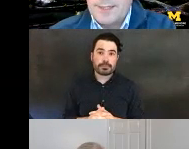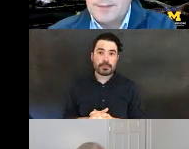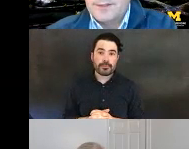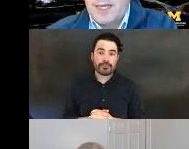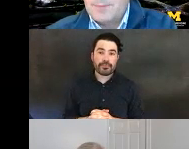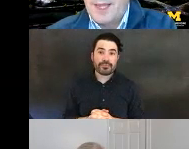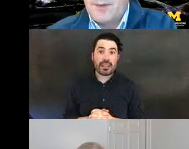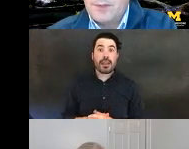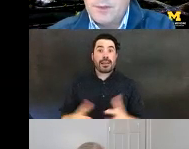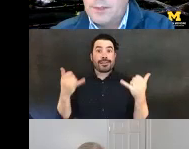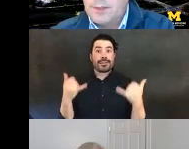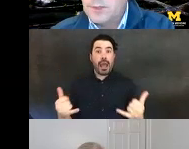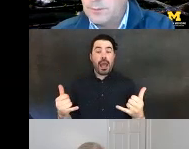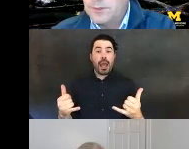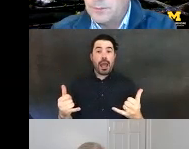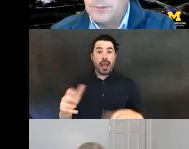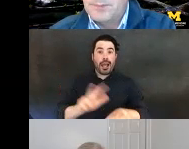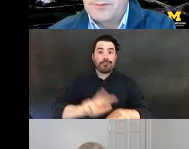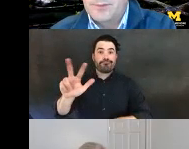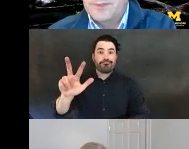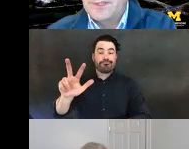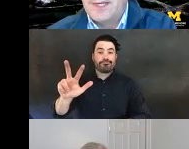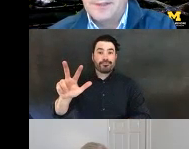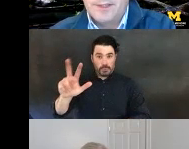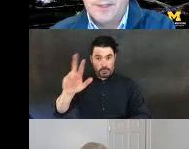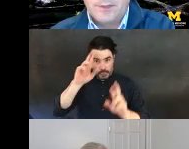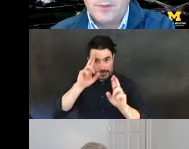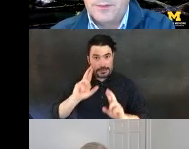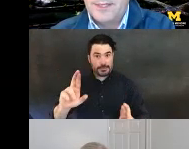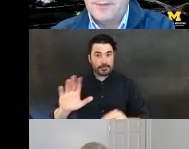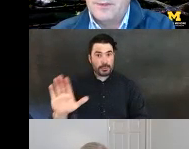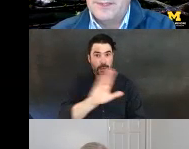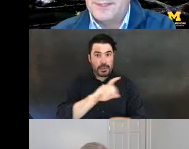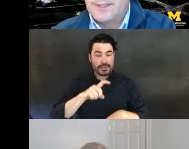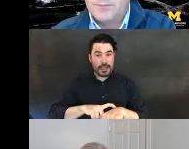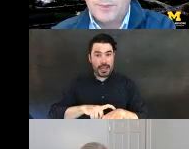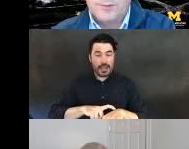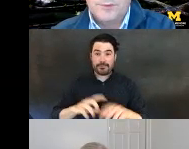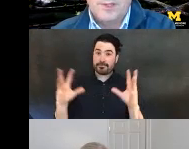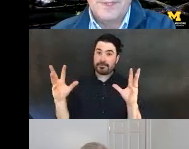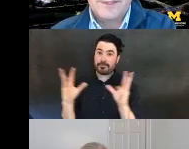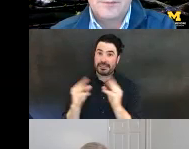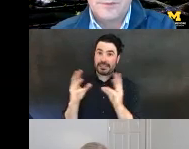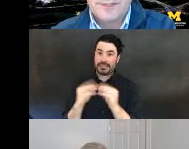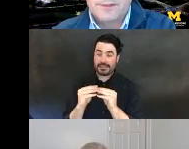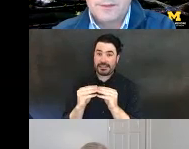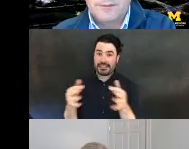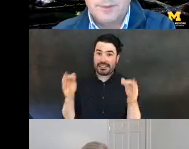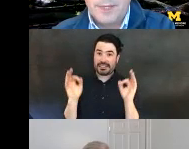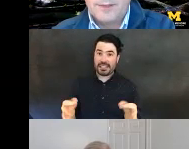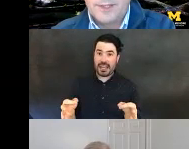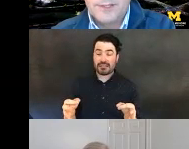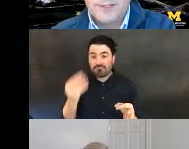With that, it's the top of the hour, so we should be respectful of everyone's time and call this town hall. As I said, we will do our best to address